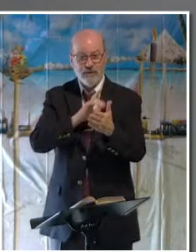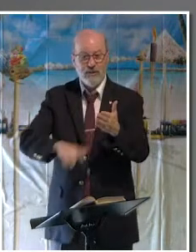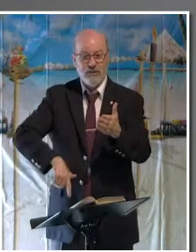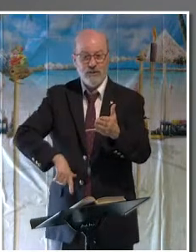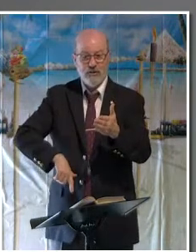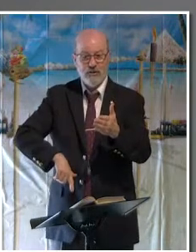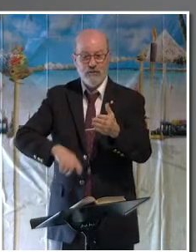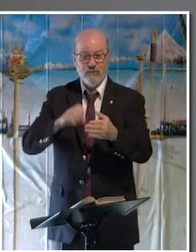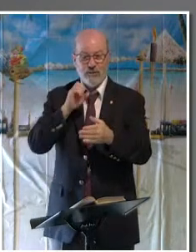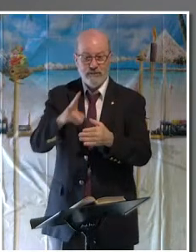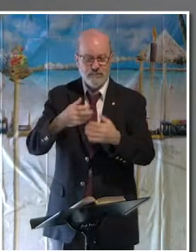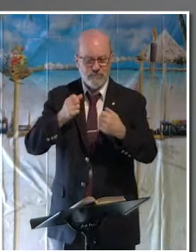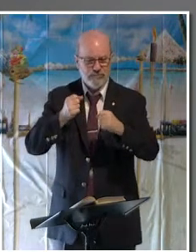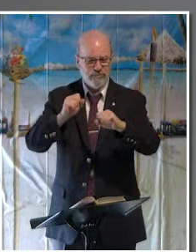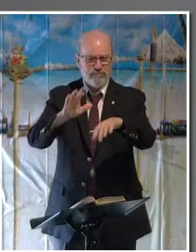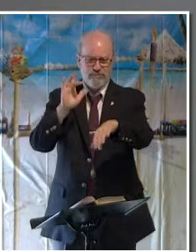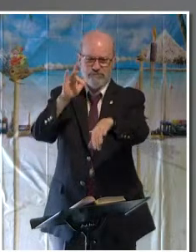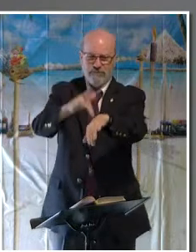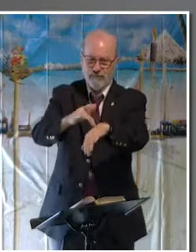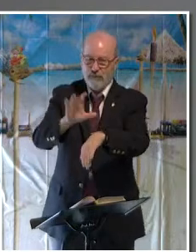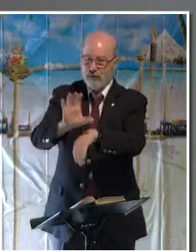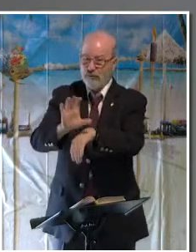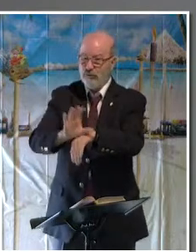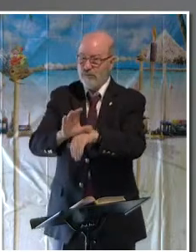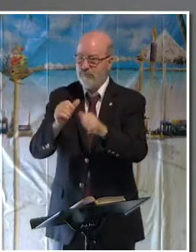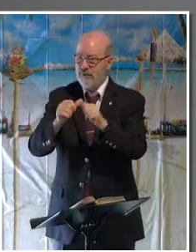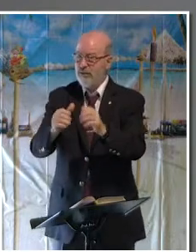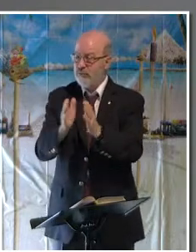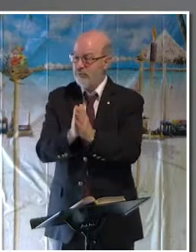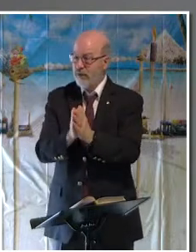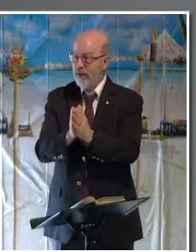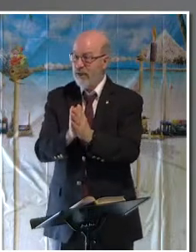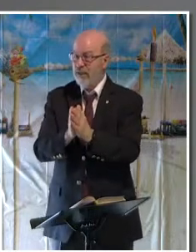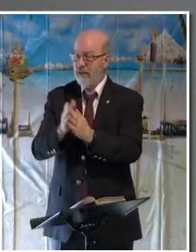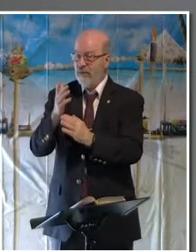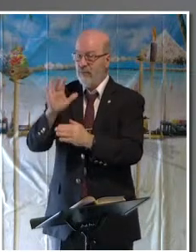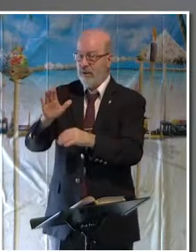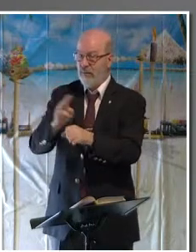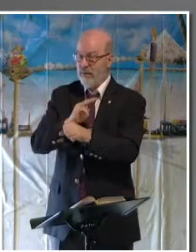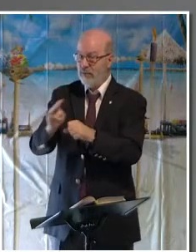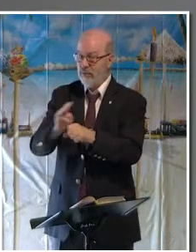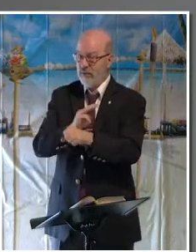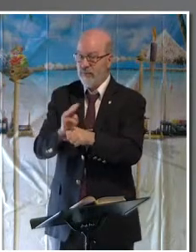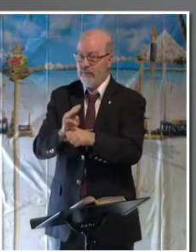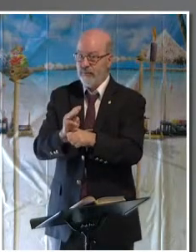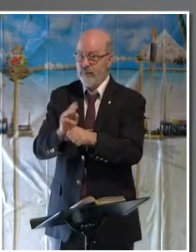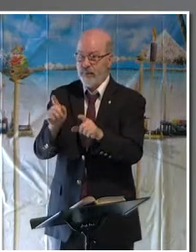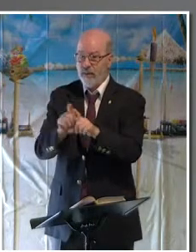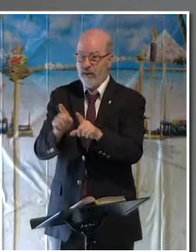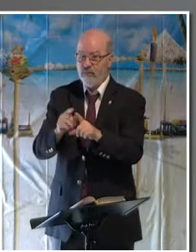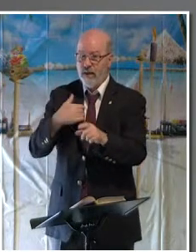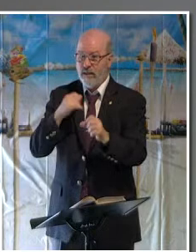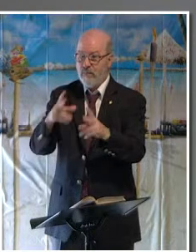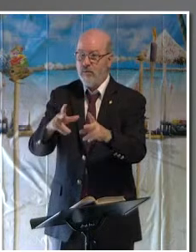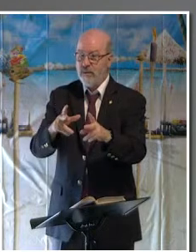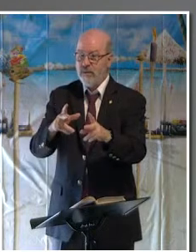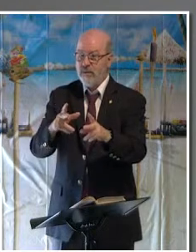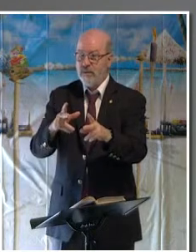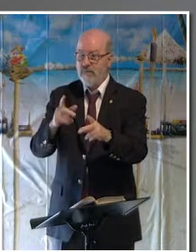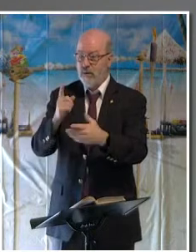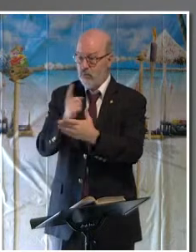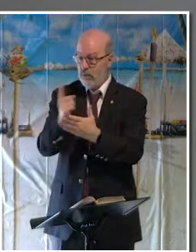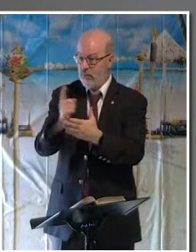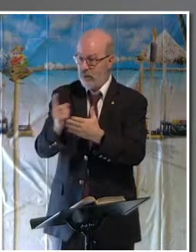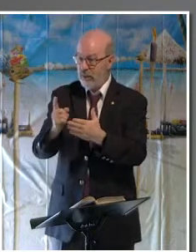for the evangelistic efforts of these churches. Continue to pray for the Calero Ministries. We also had the opportunity of spending a